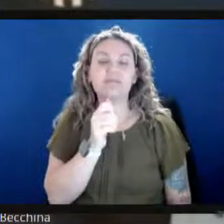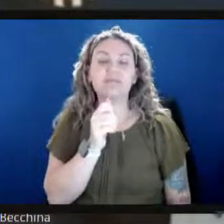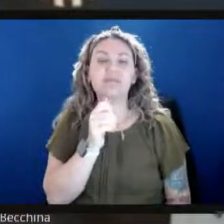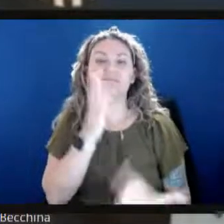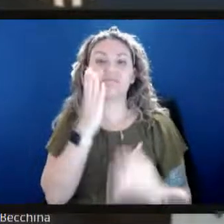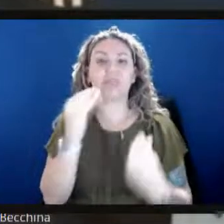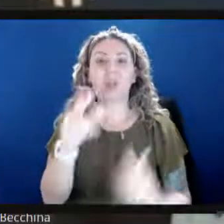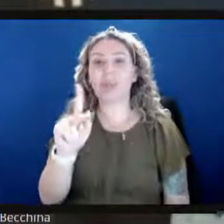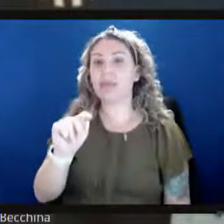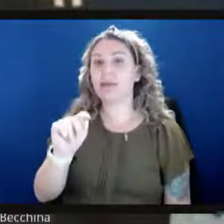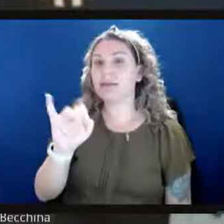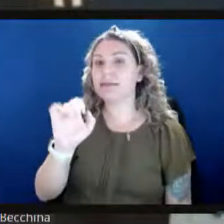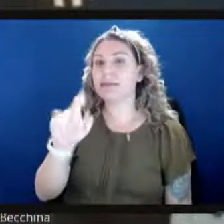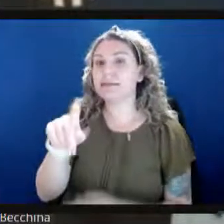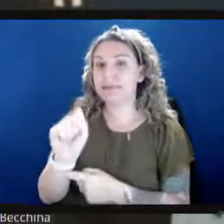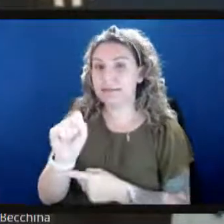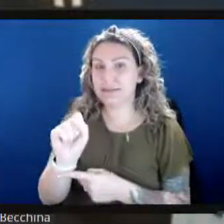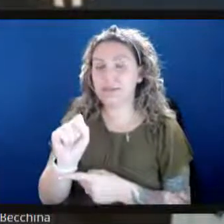hotline at